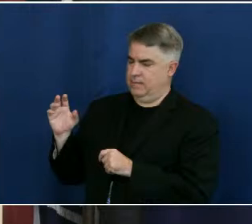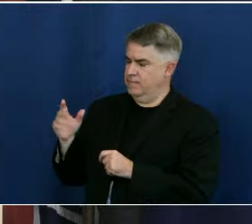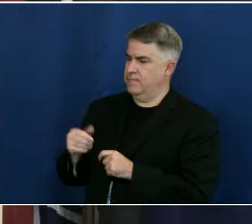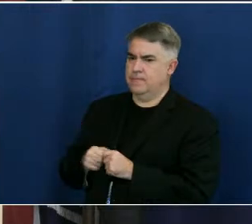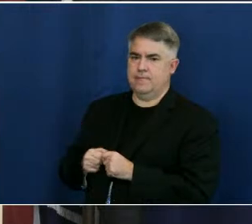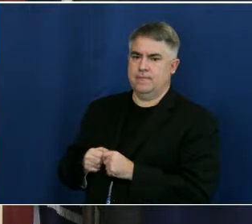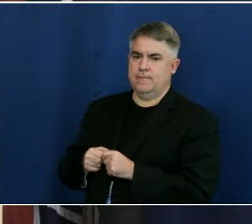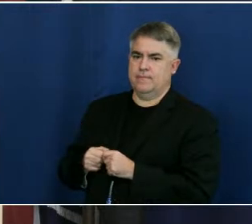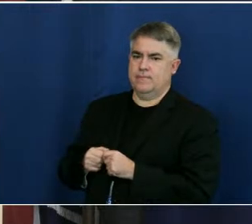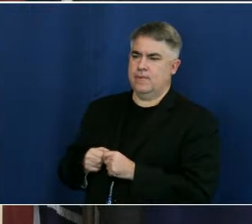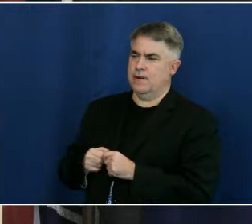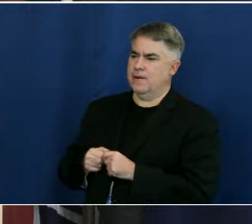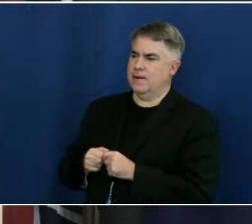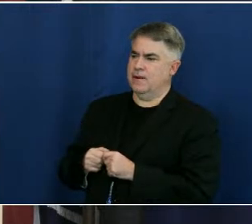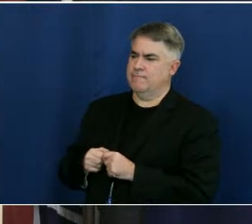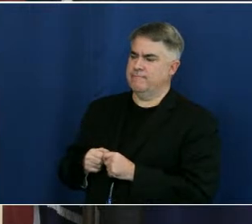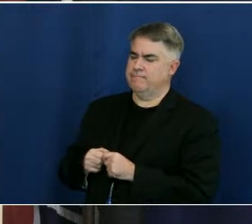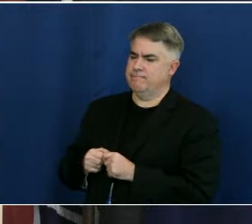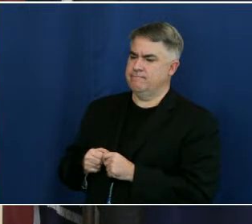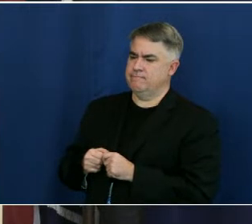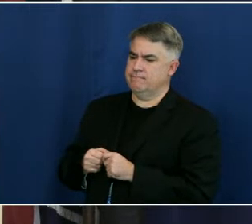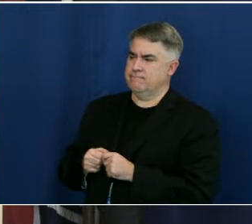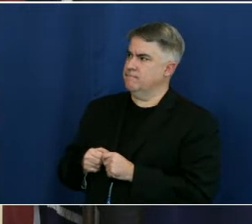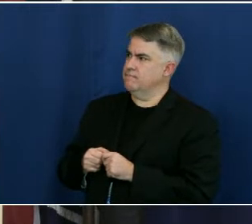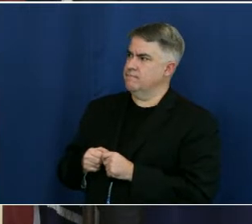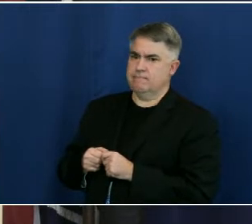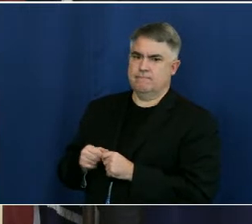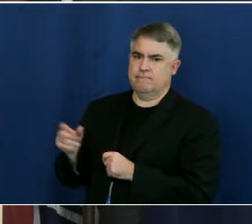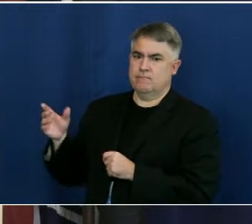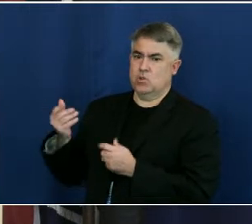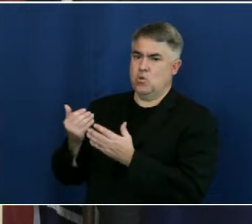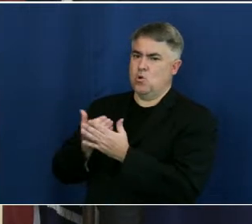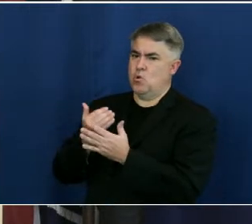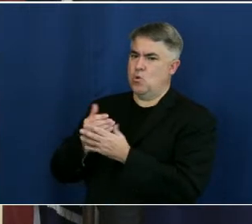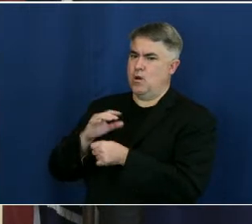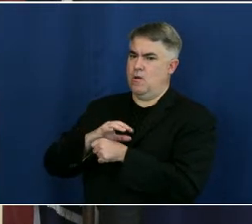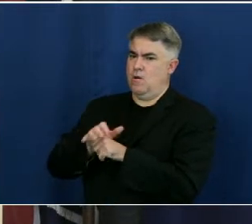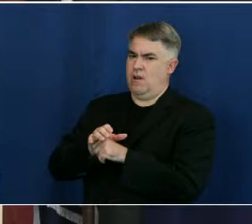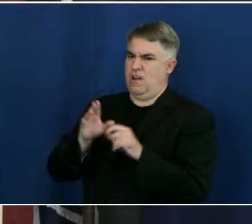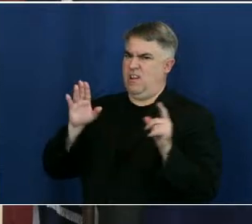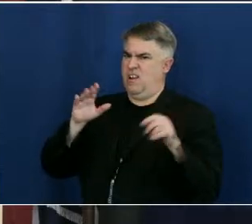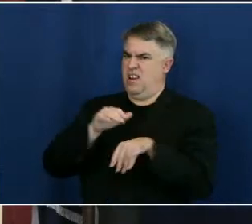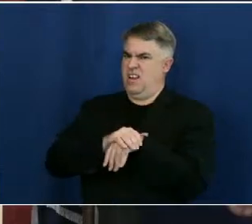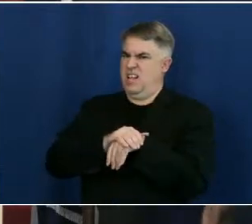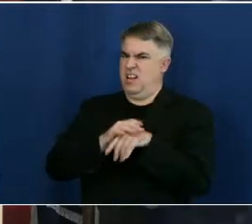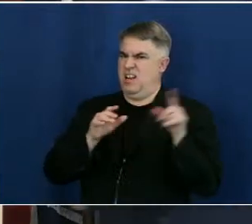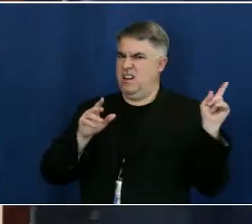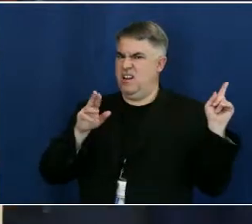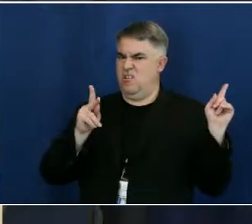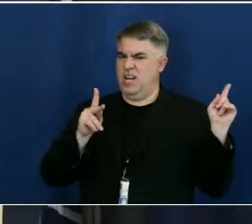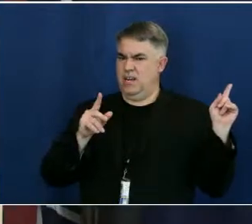many cases and deaths we've seen of the UK variant? Have Dr. McDonald address that for you.